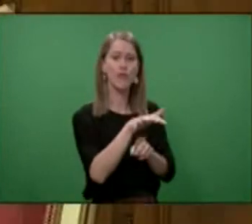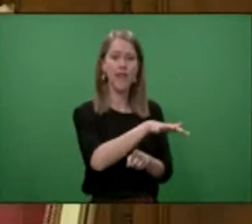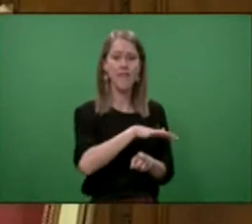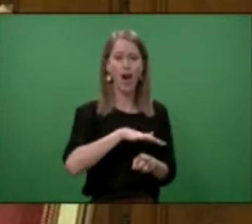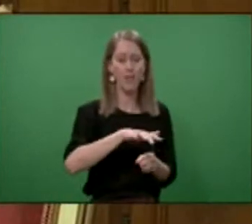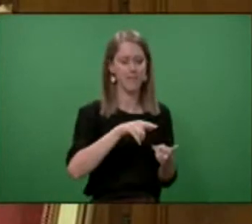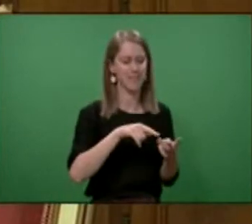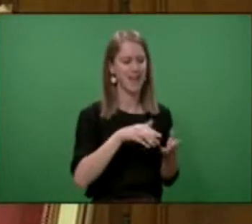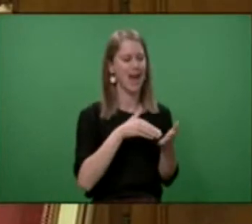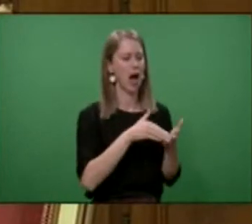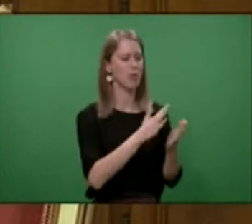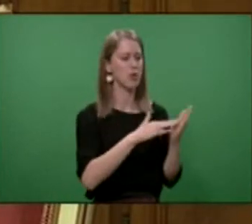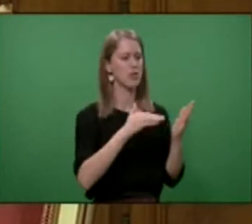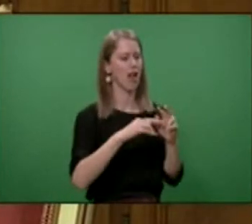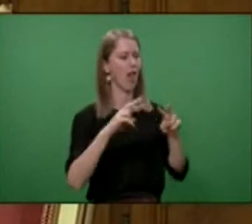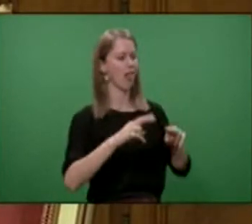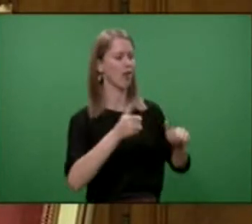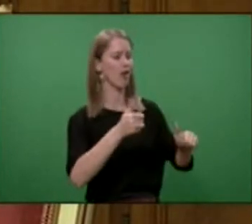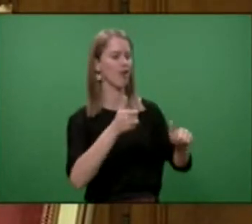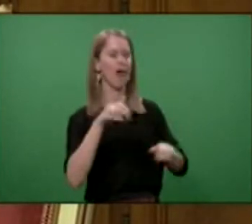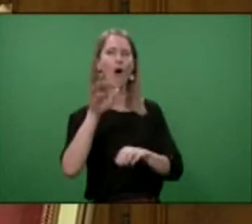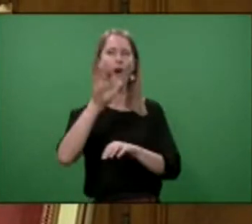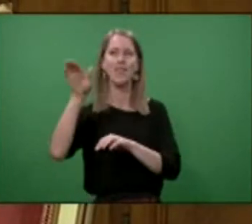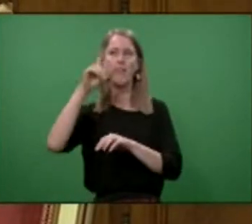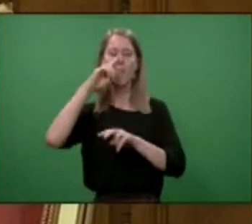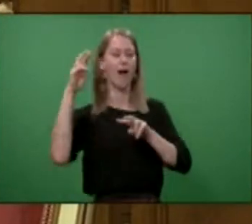global brand, which our exporters trade on.